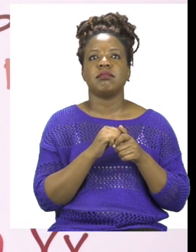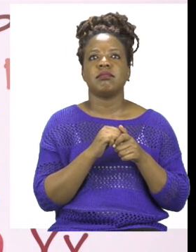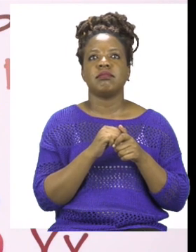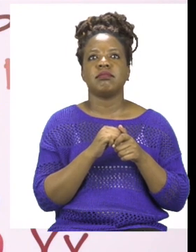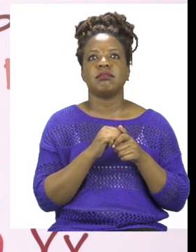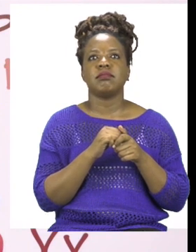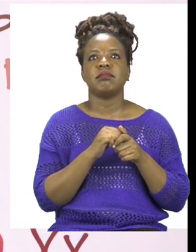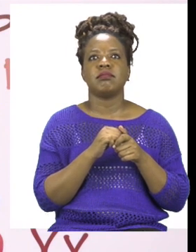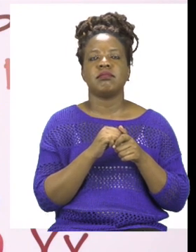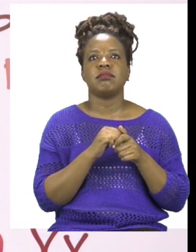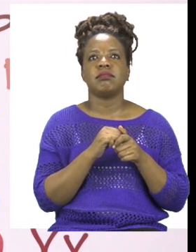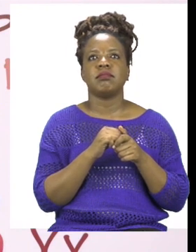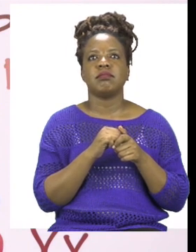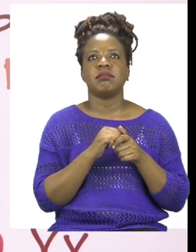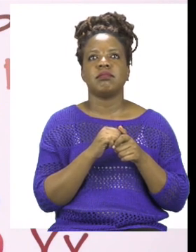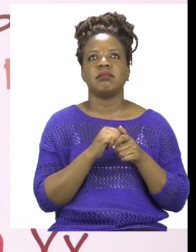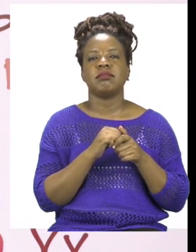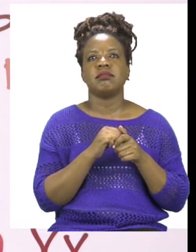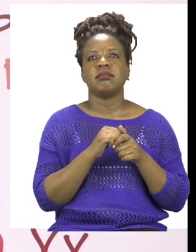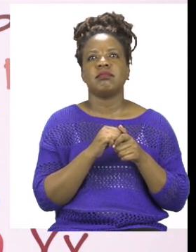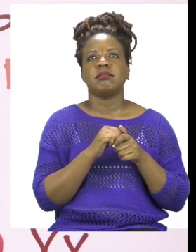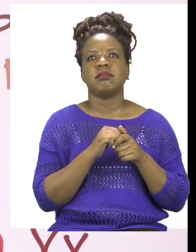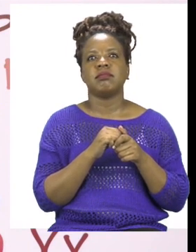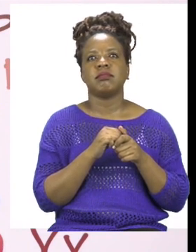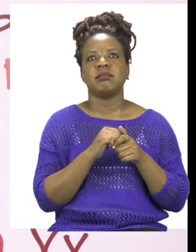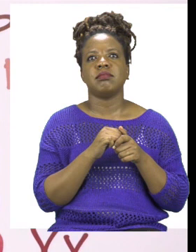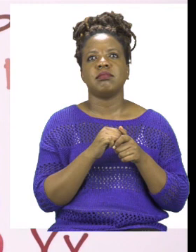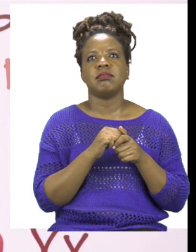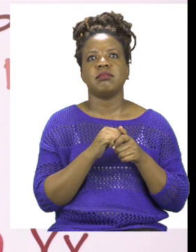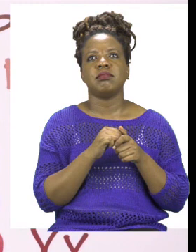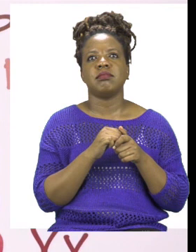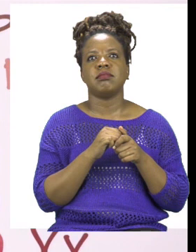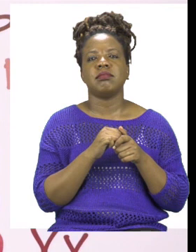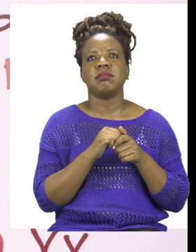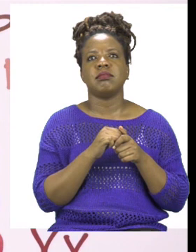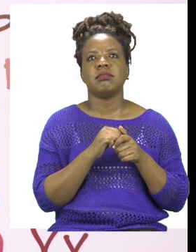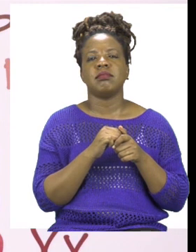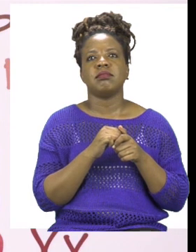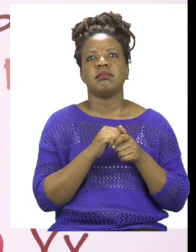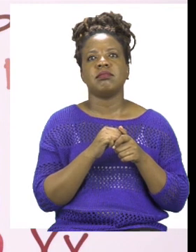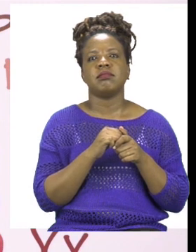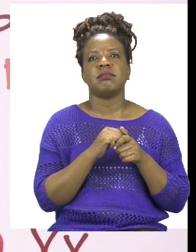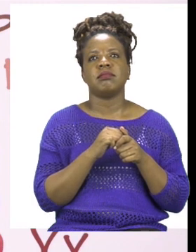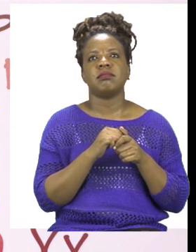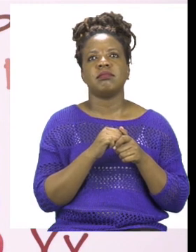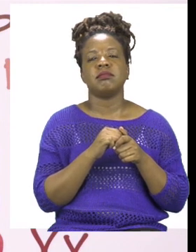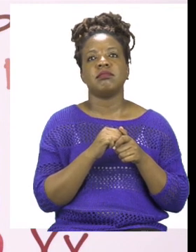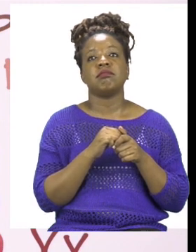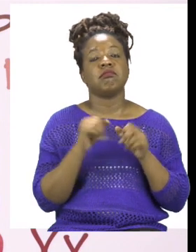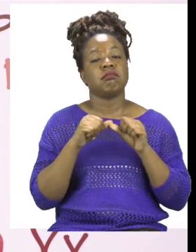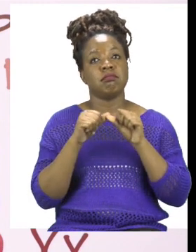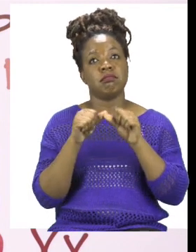altogether. Let me first clean these ones out because we are done, but we are still going to be using